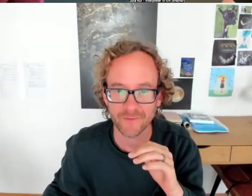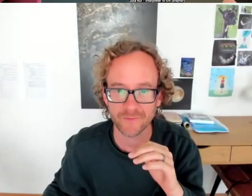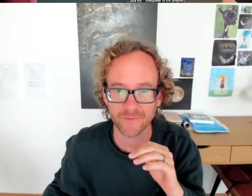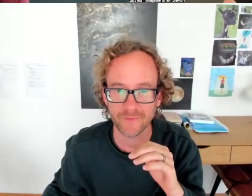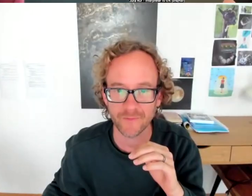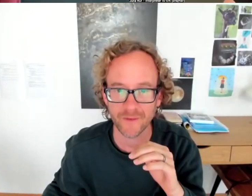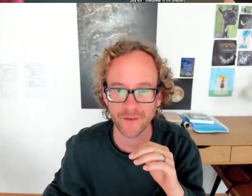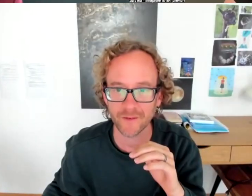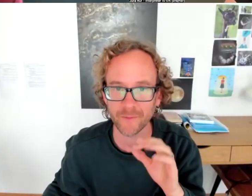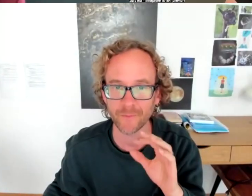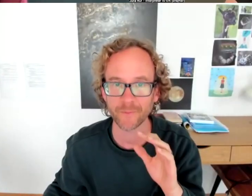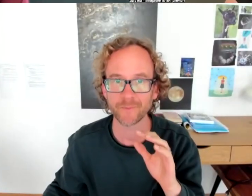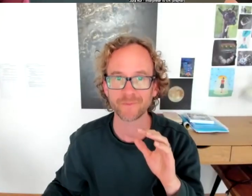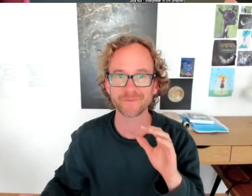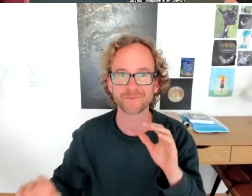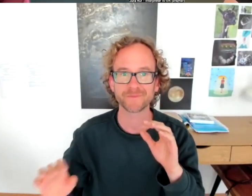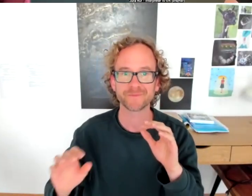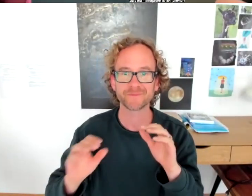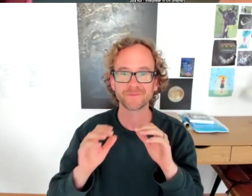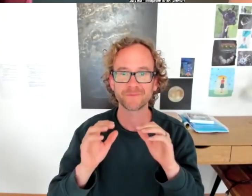Oh, wait.